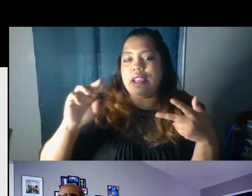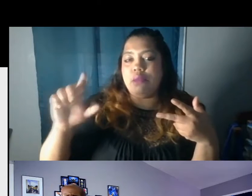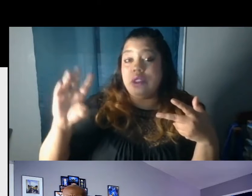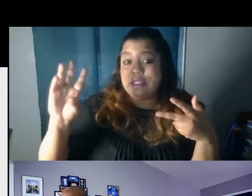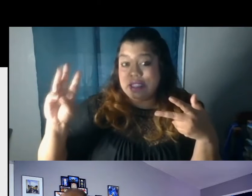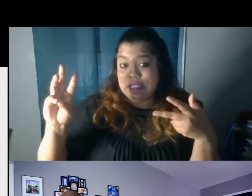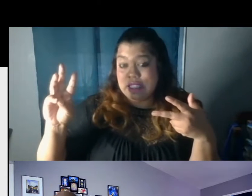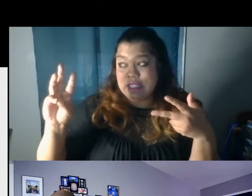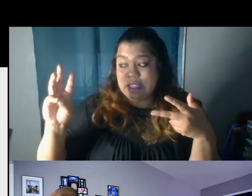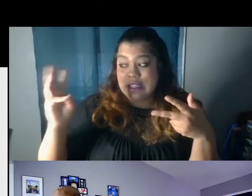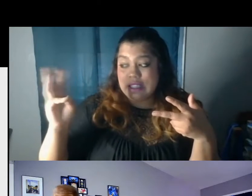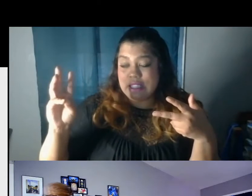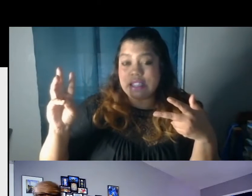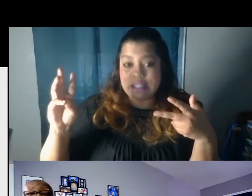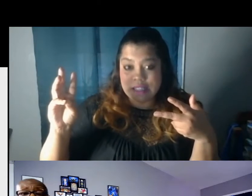Exploring Roots